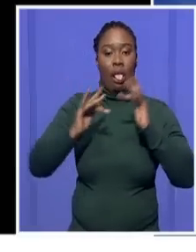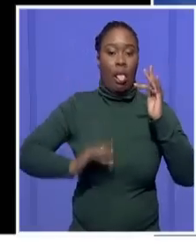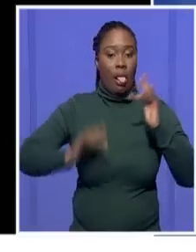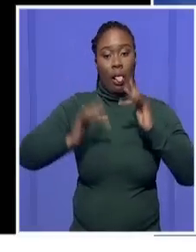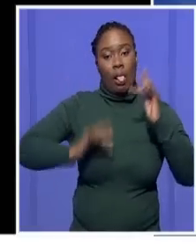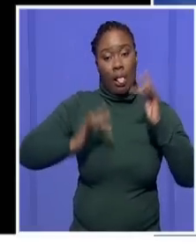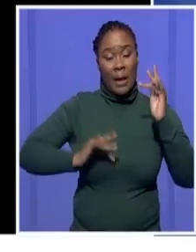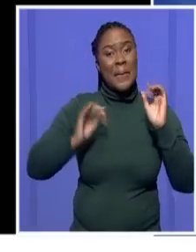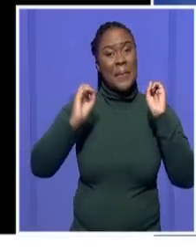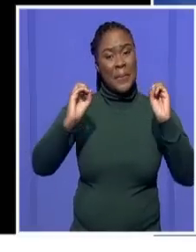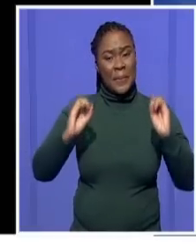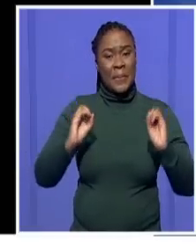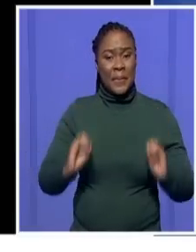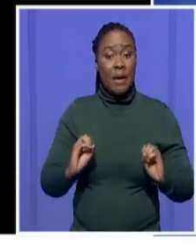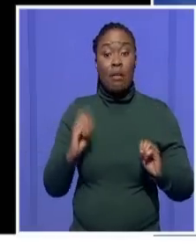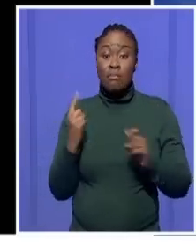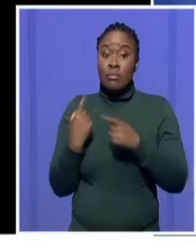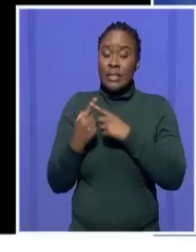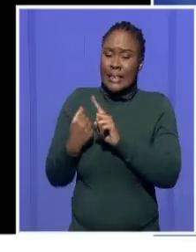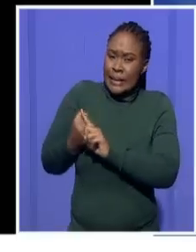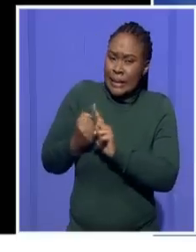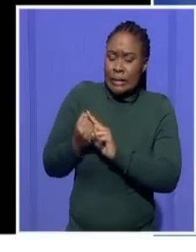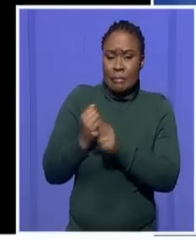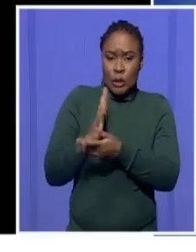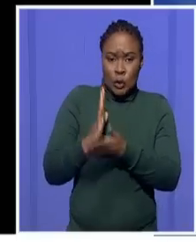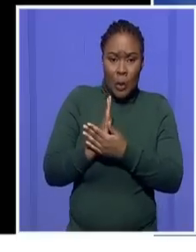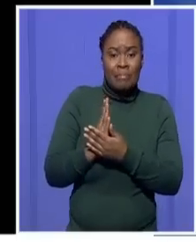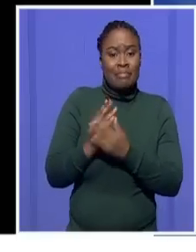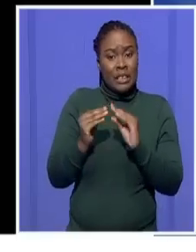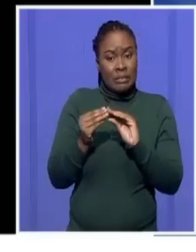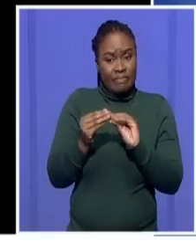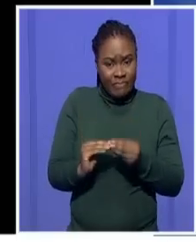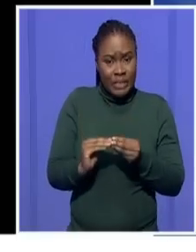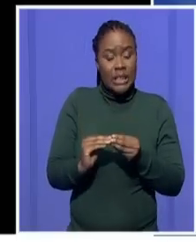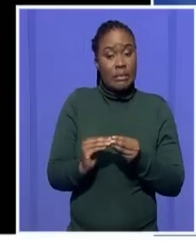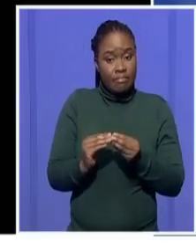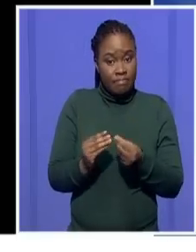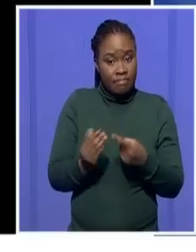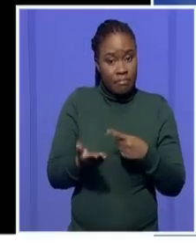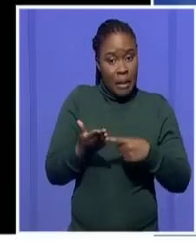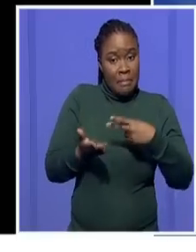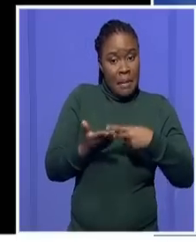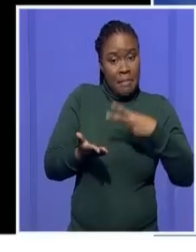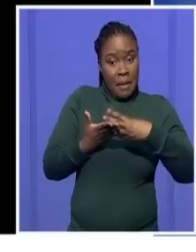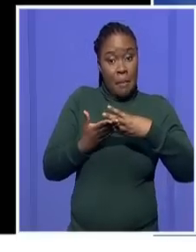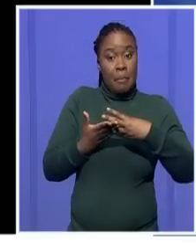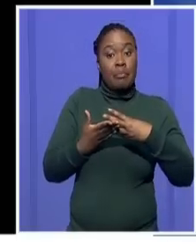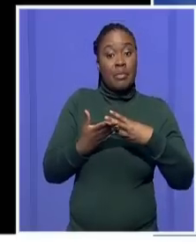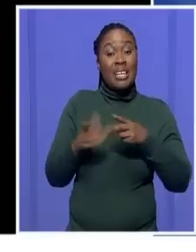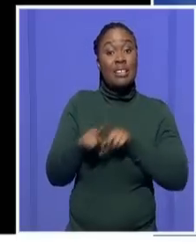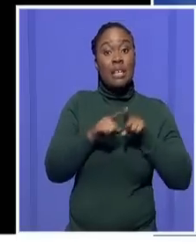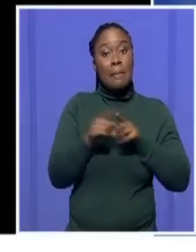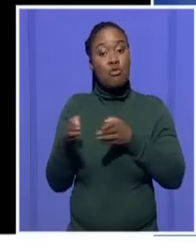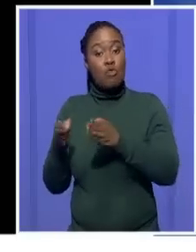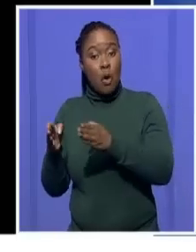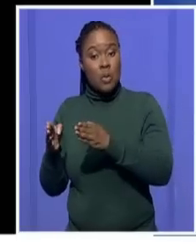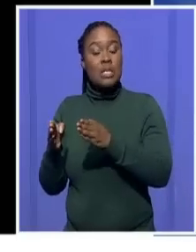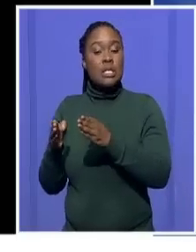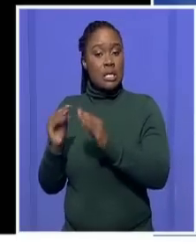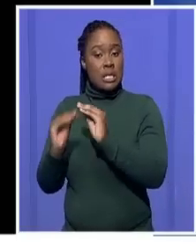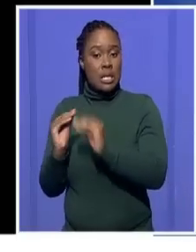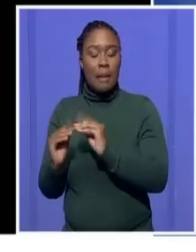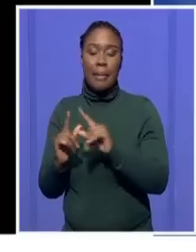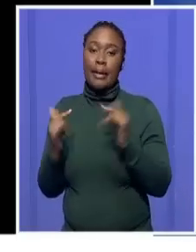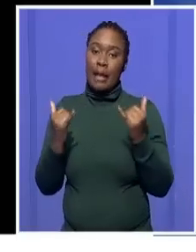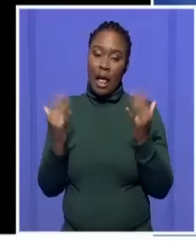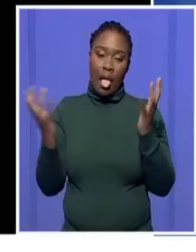all the effort that has gone into getting those services restored while road repairs are underway, we are now back at square